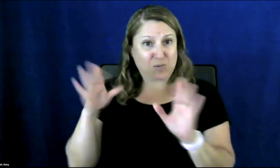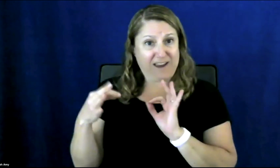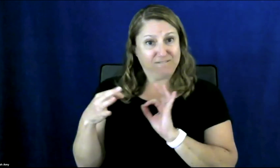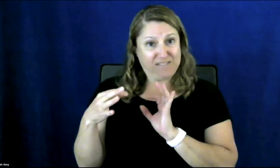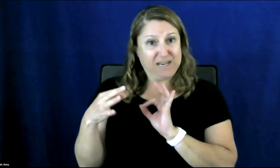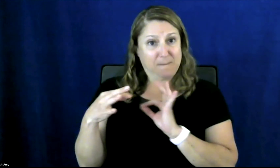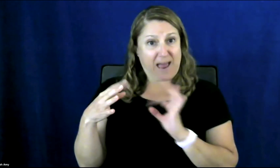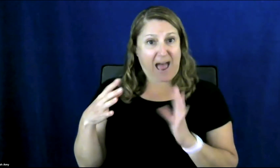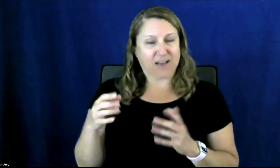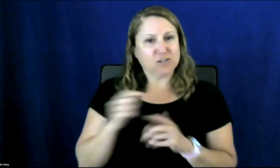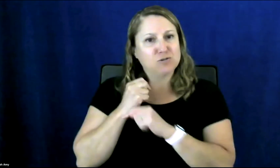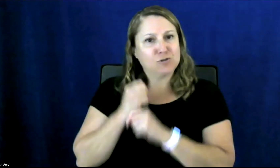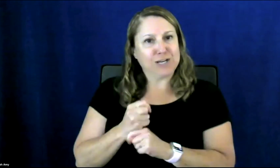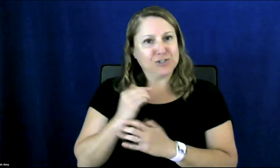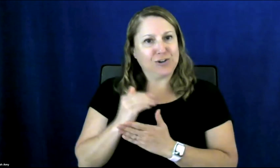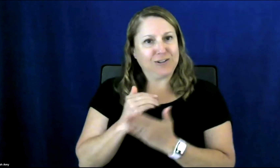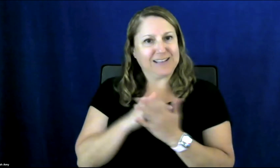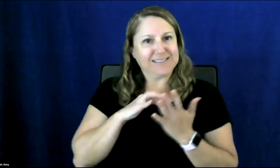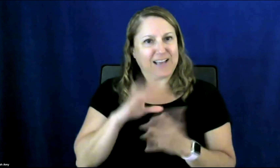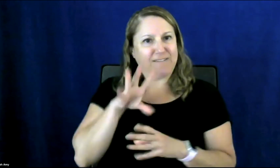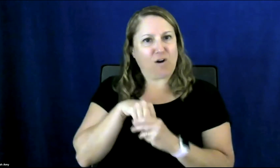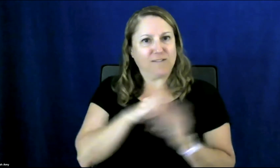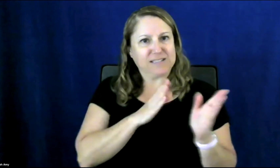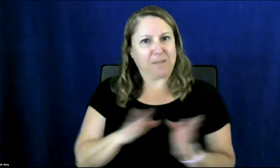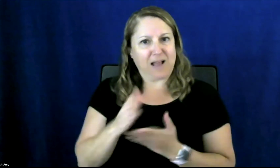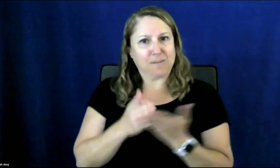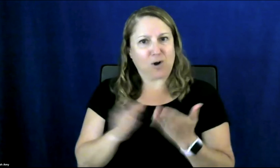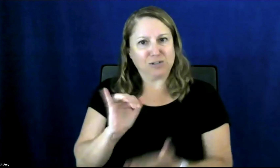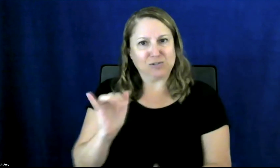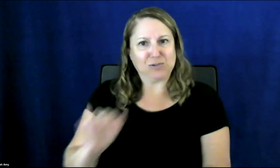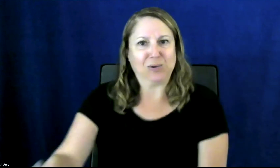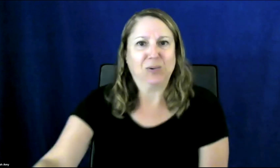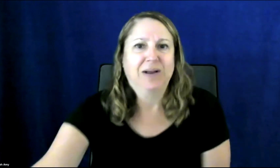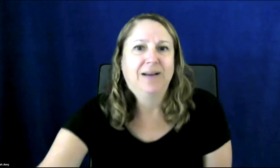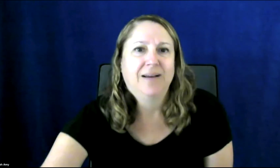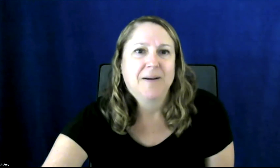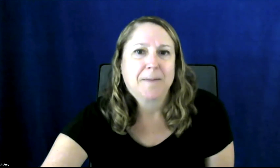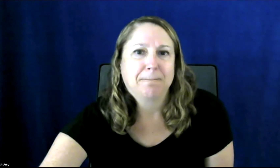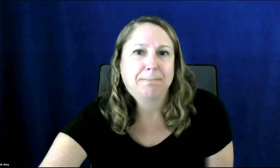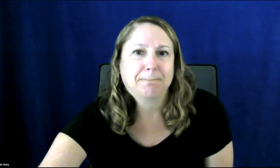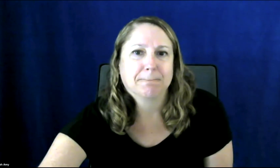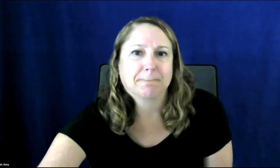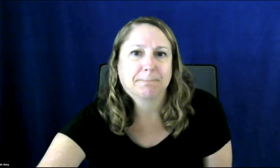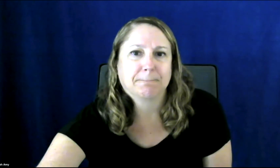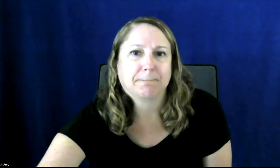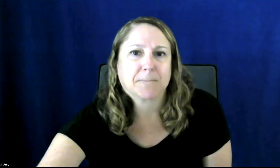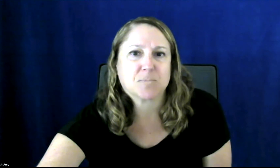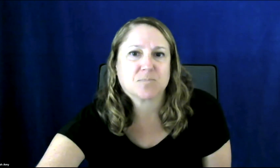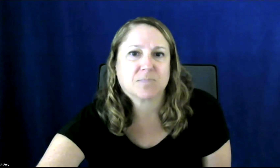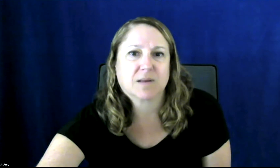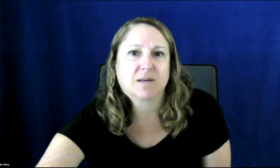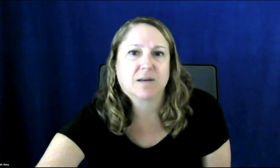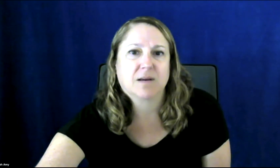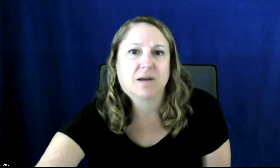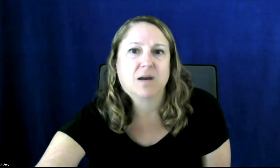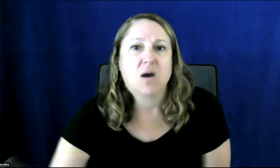the planning piece as well. Now, it was purposeful. One of the people who spoke, the one who